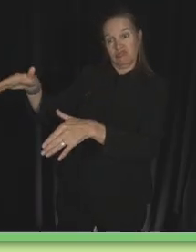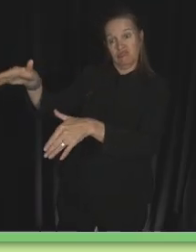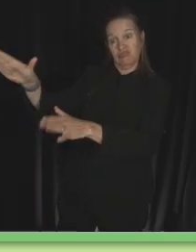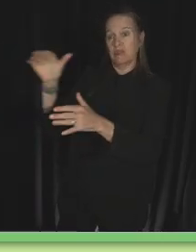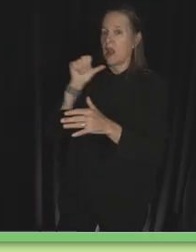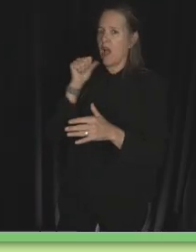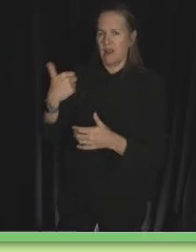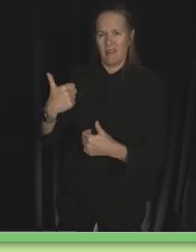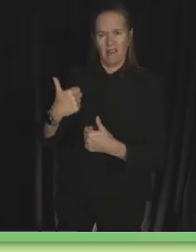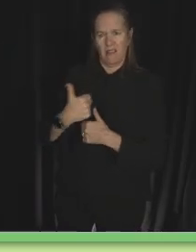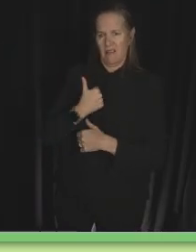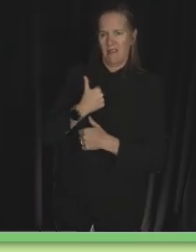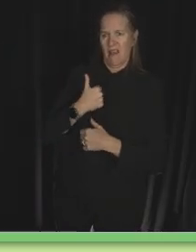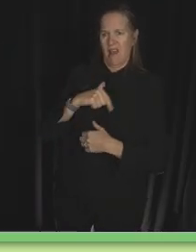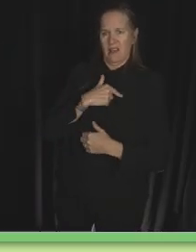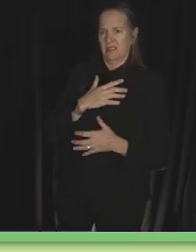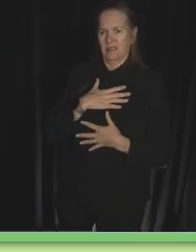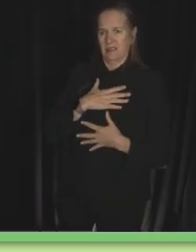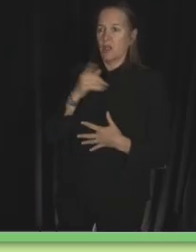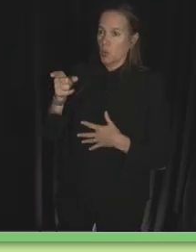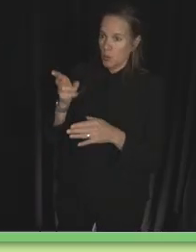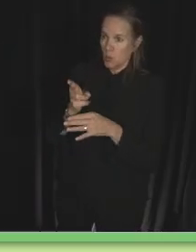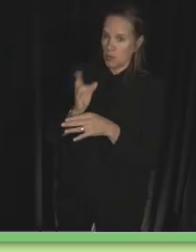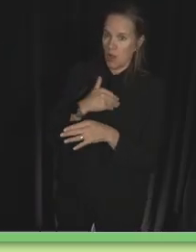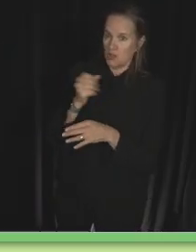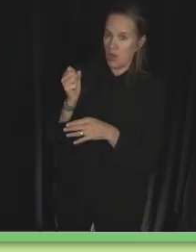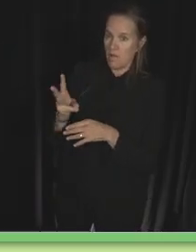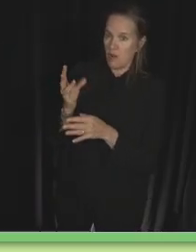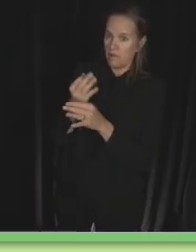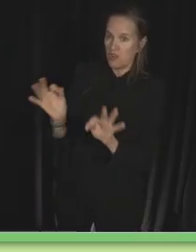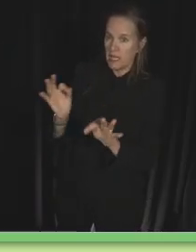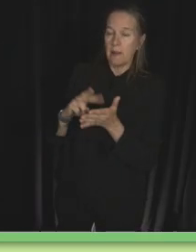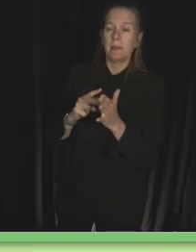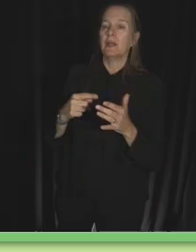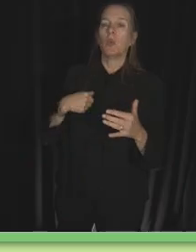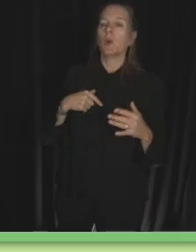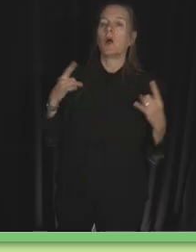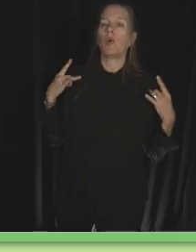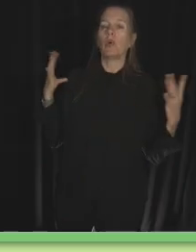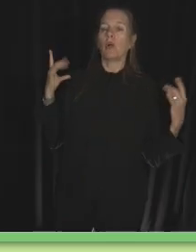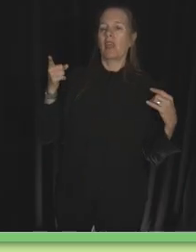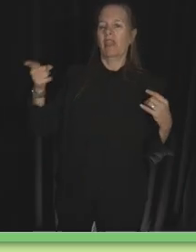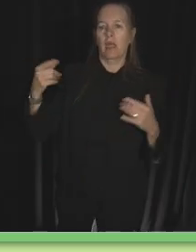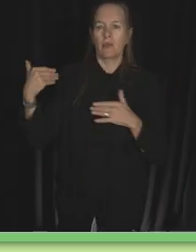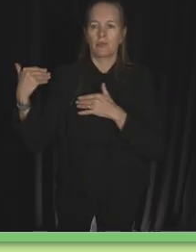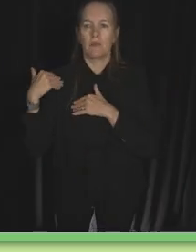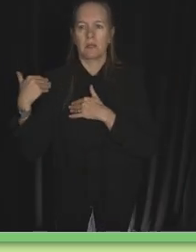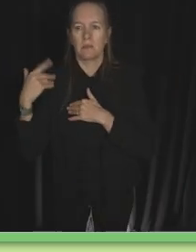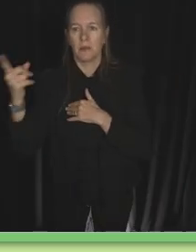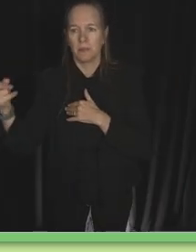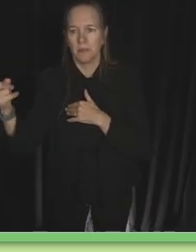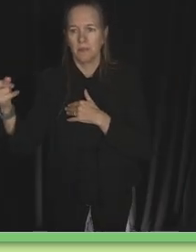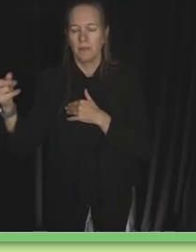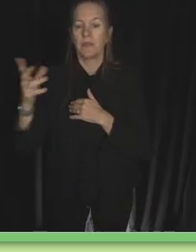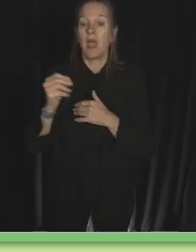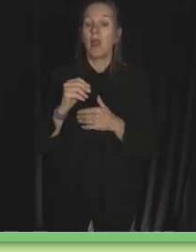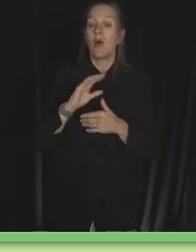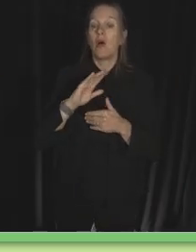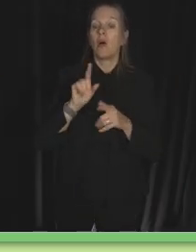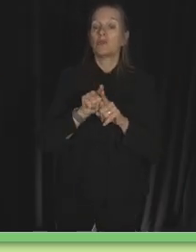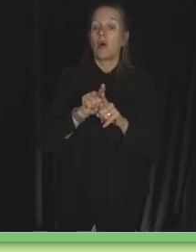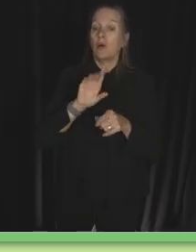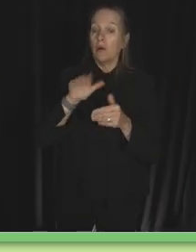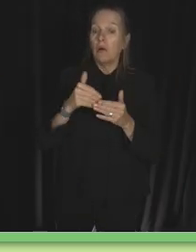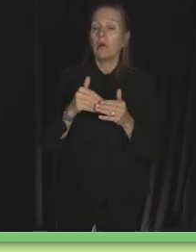our software for free. Wonderful. We don't have the responsibility. They do. And then finally, the entire regulation